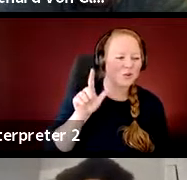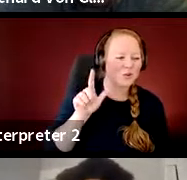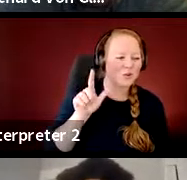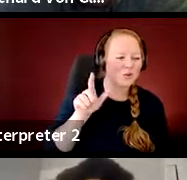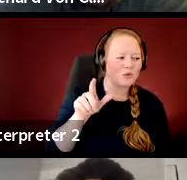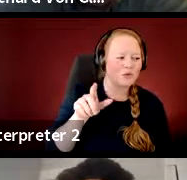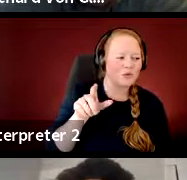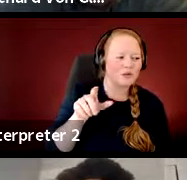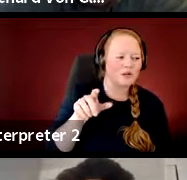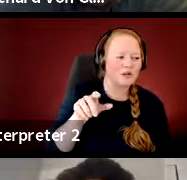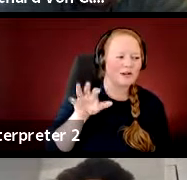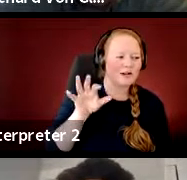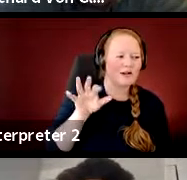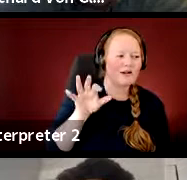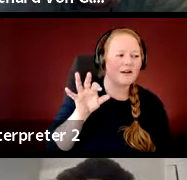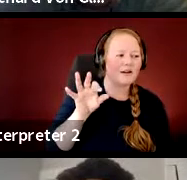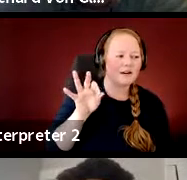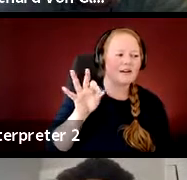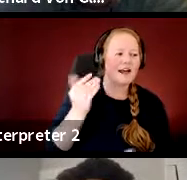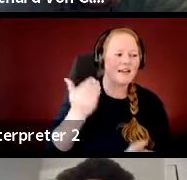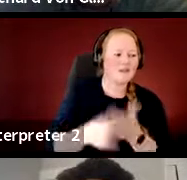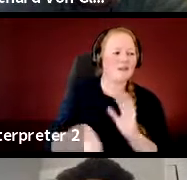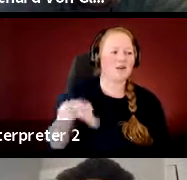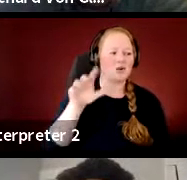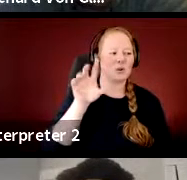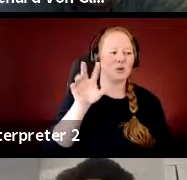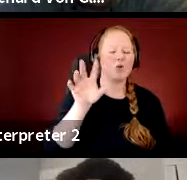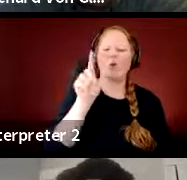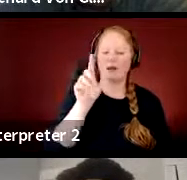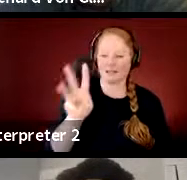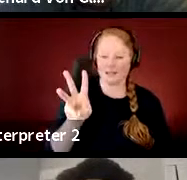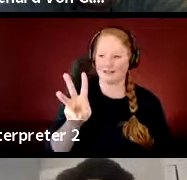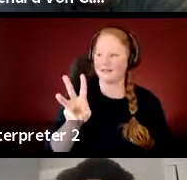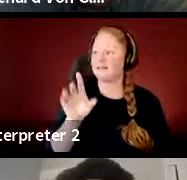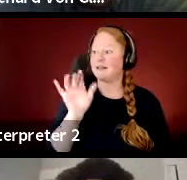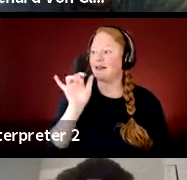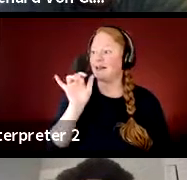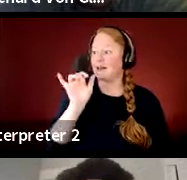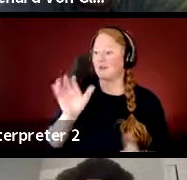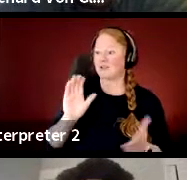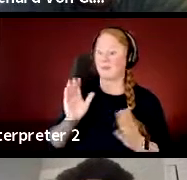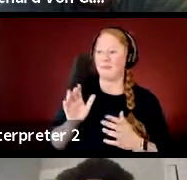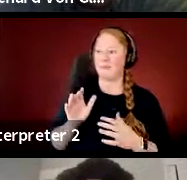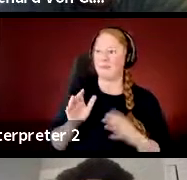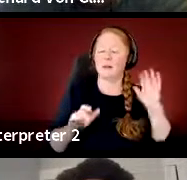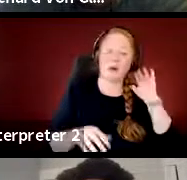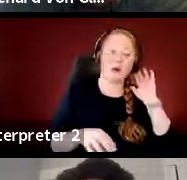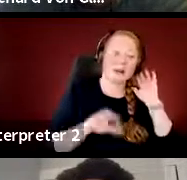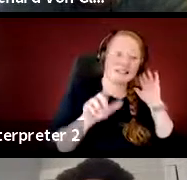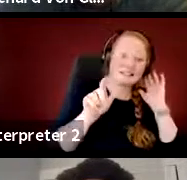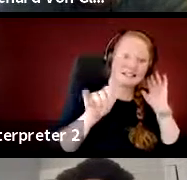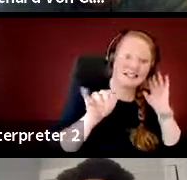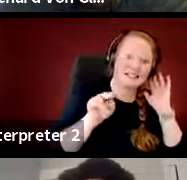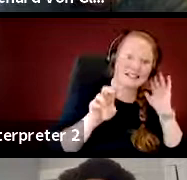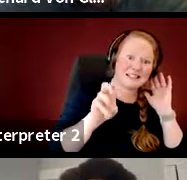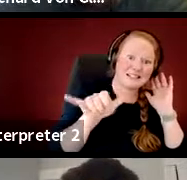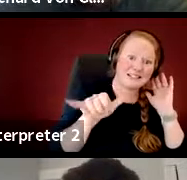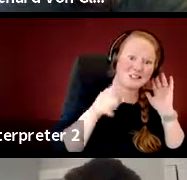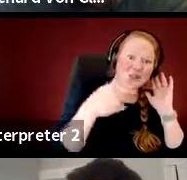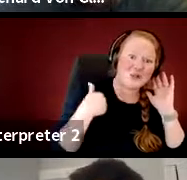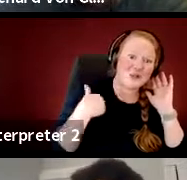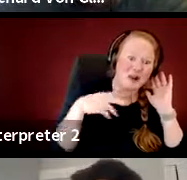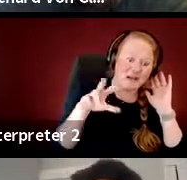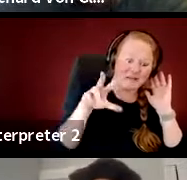81.6% of the available in September 2019. Lindsay, you've got 30 seconds. Oh my God.